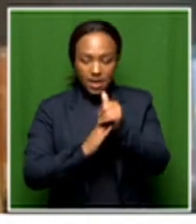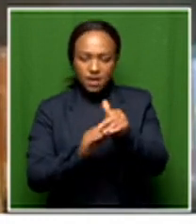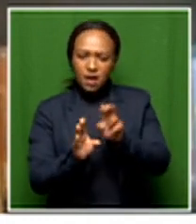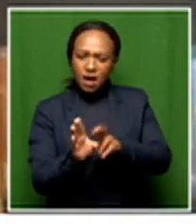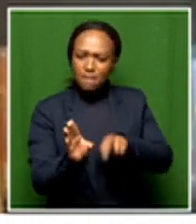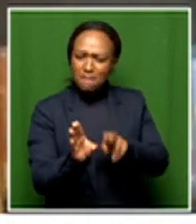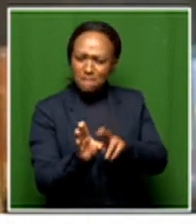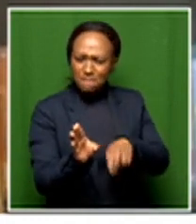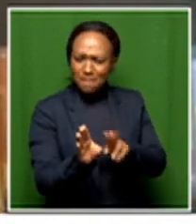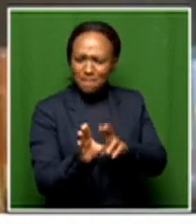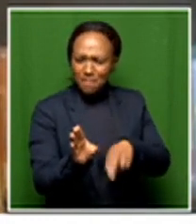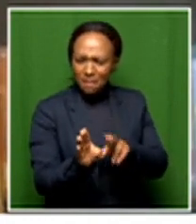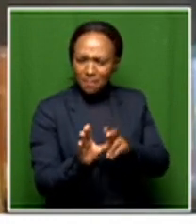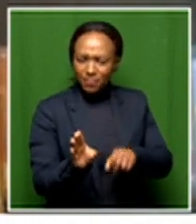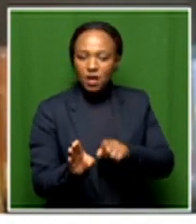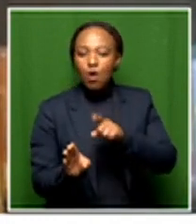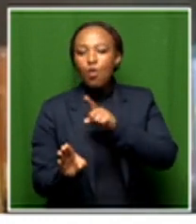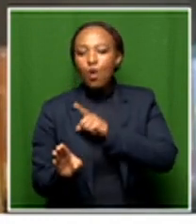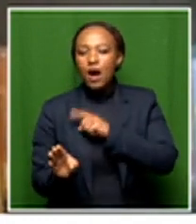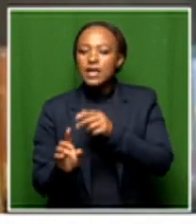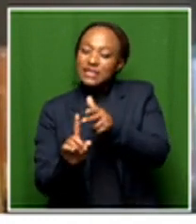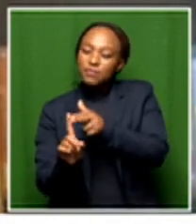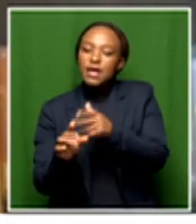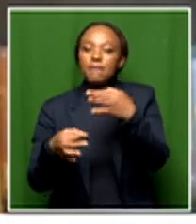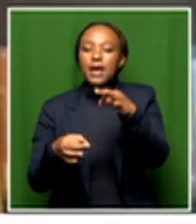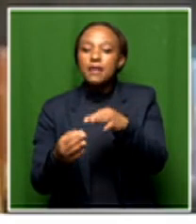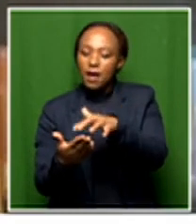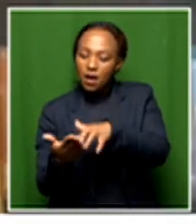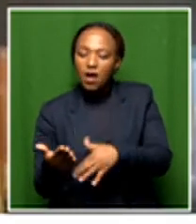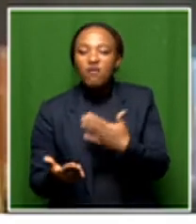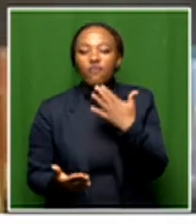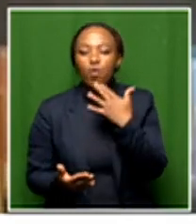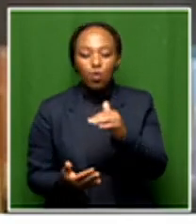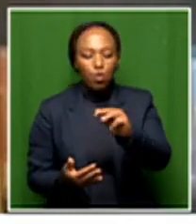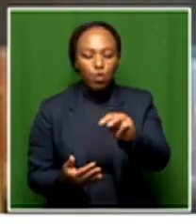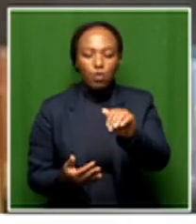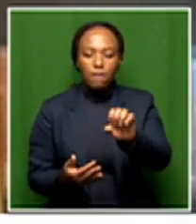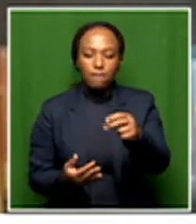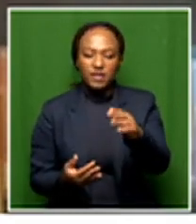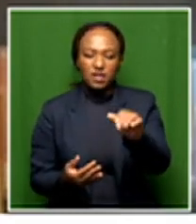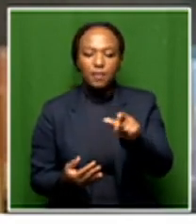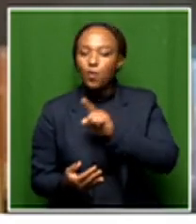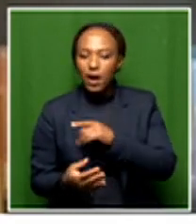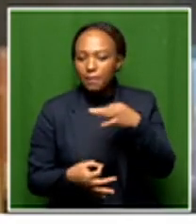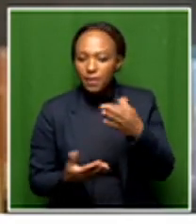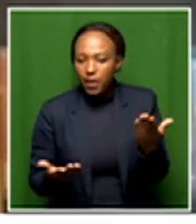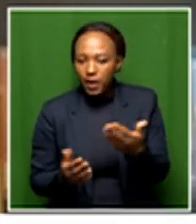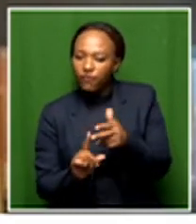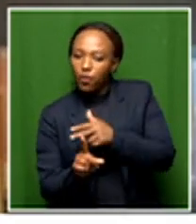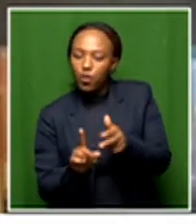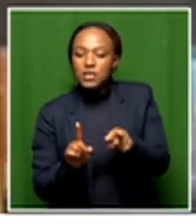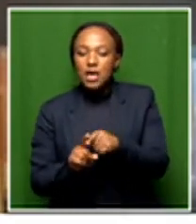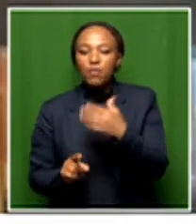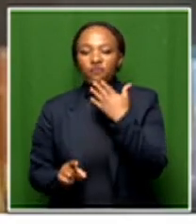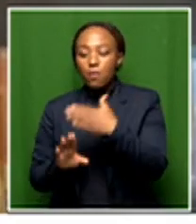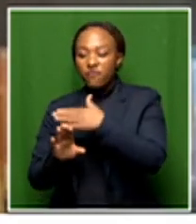resigning from the DA, why can't they release disciplinary papers for Herman Mashaba? Why can't they release disciplinary papers for